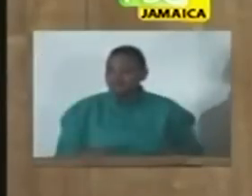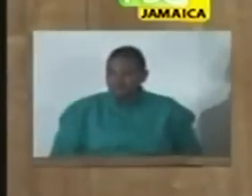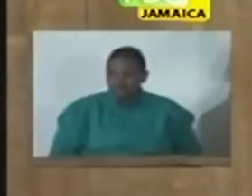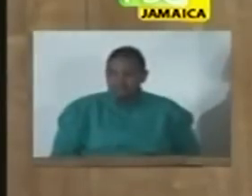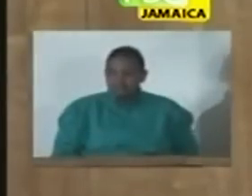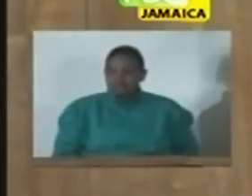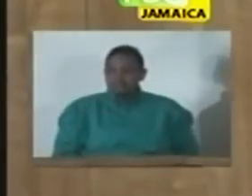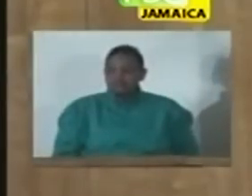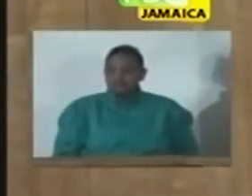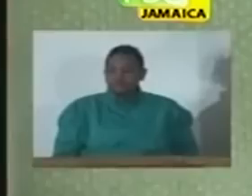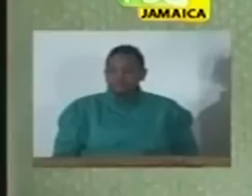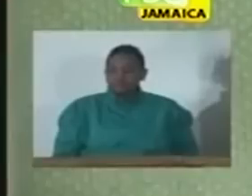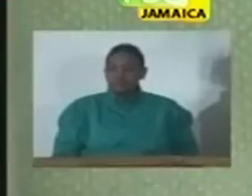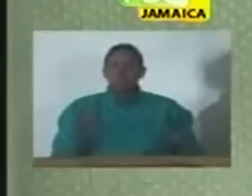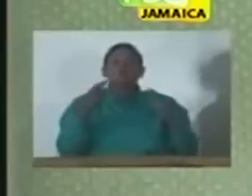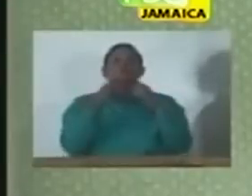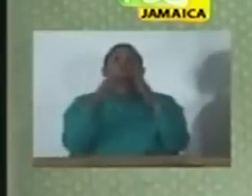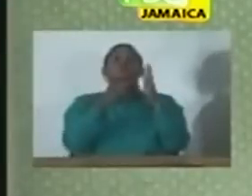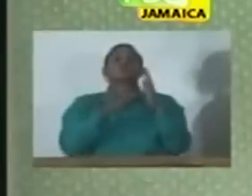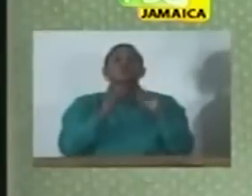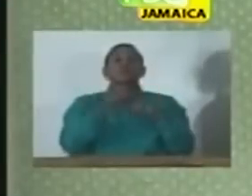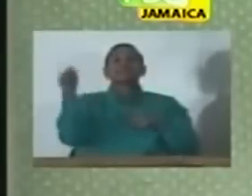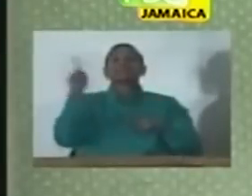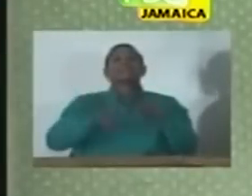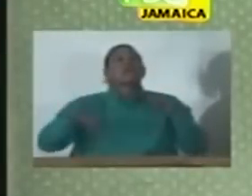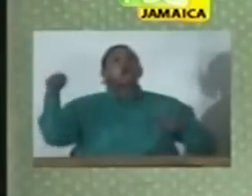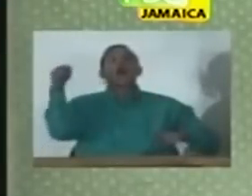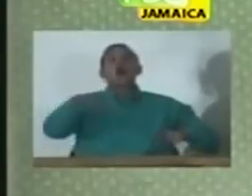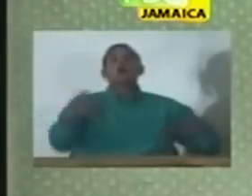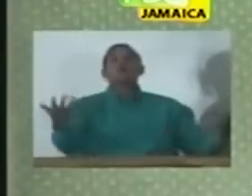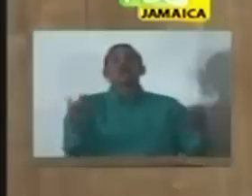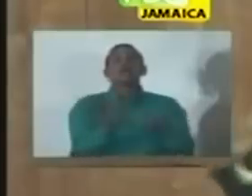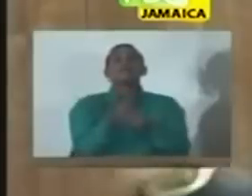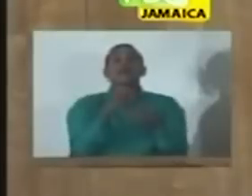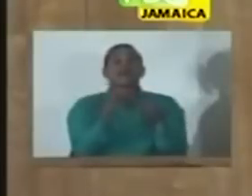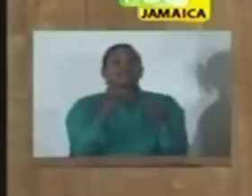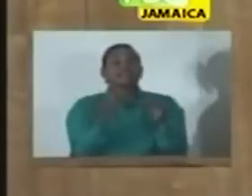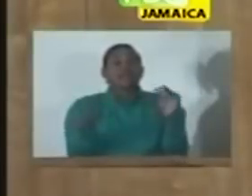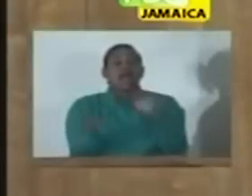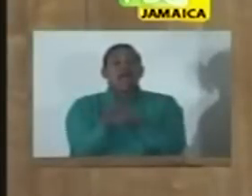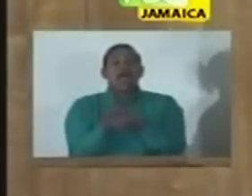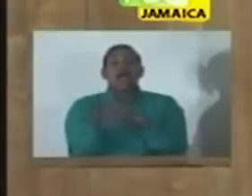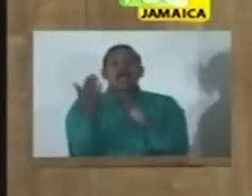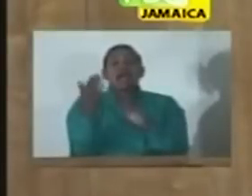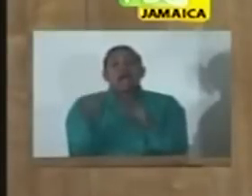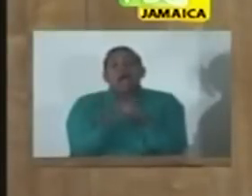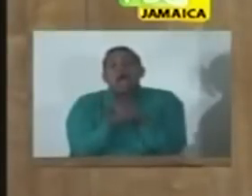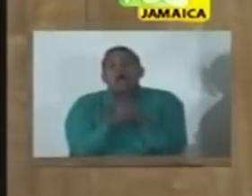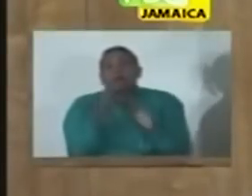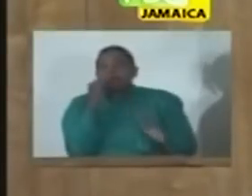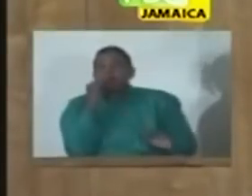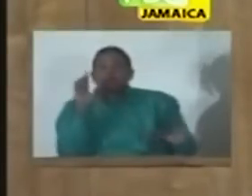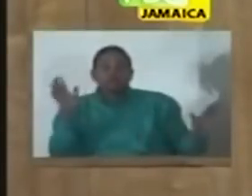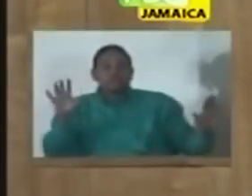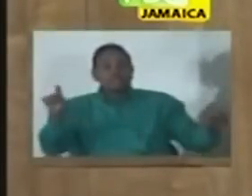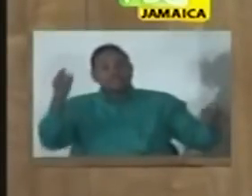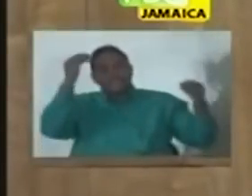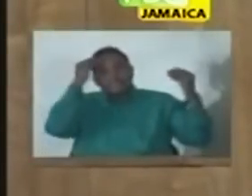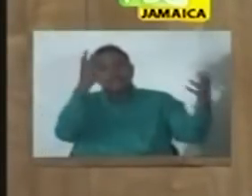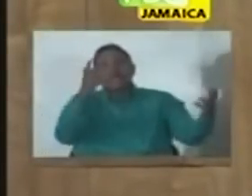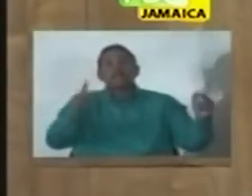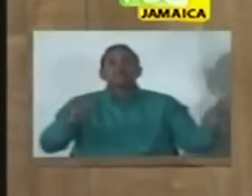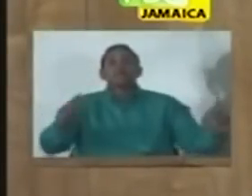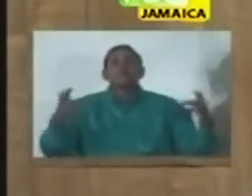Right? They can't come here and make a statement and hide behind inquiring. They need to tell our people, tell